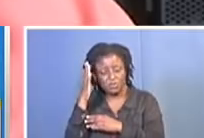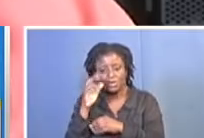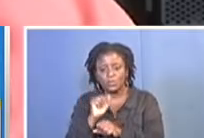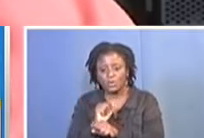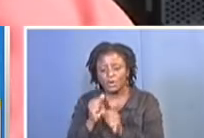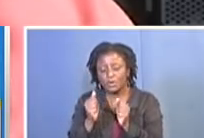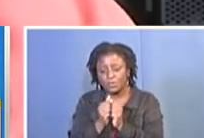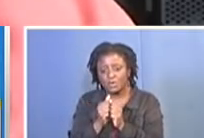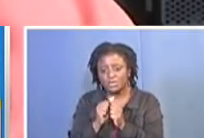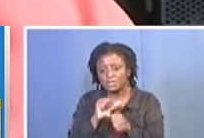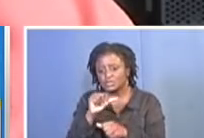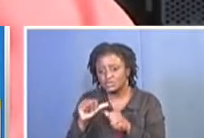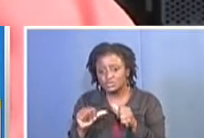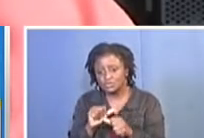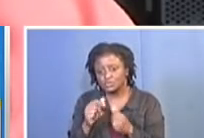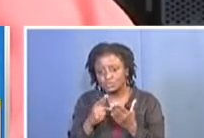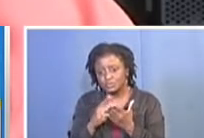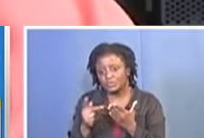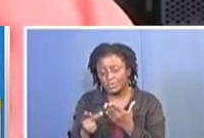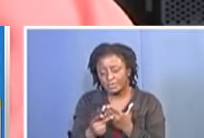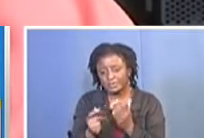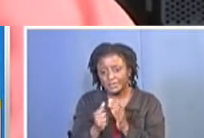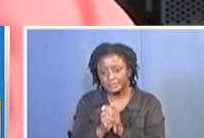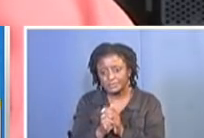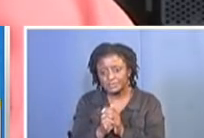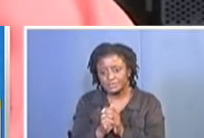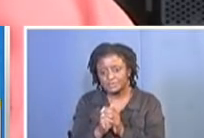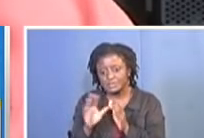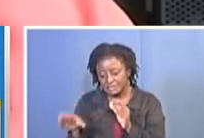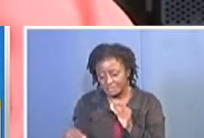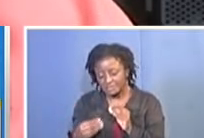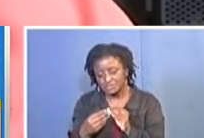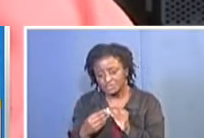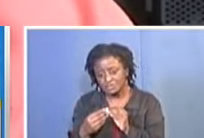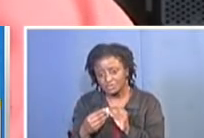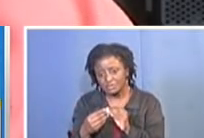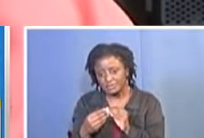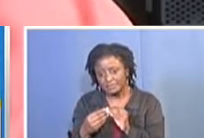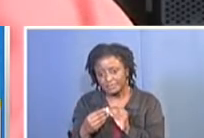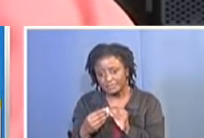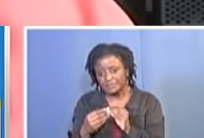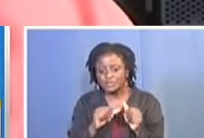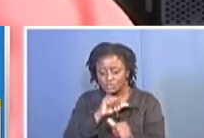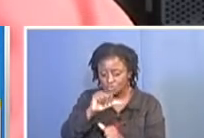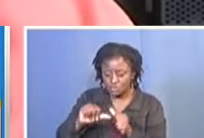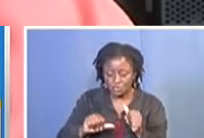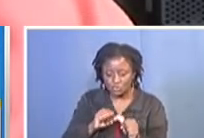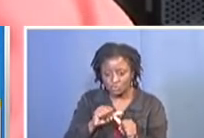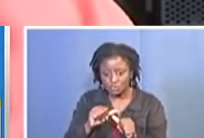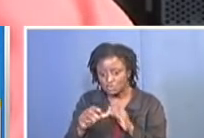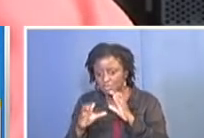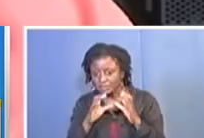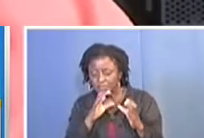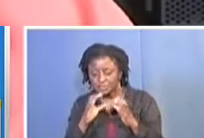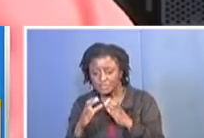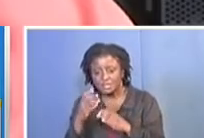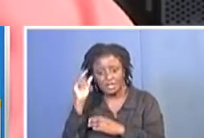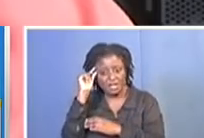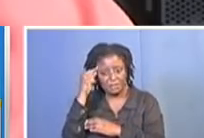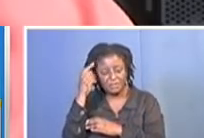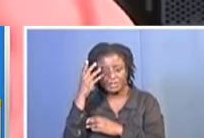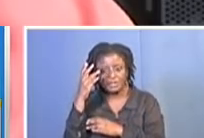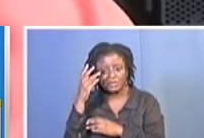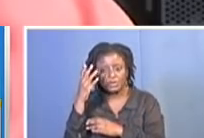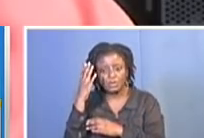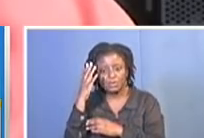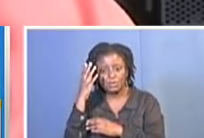national incentive apprenticeship program. Additionally, as it relates to social dialogue, the government of the Bahamas will use